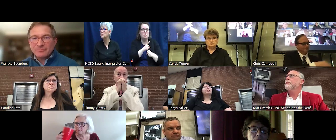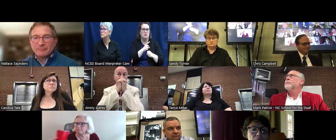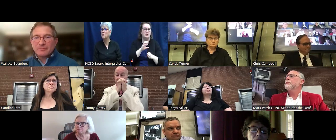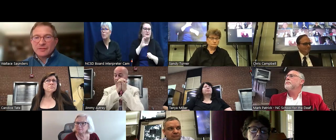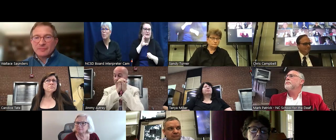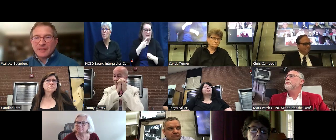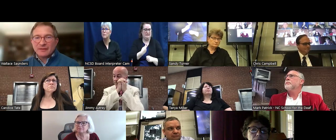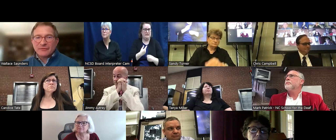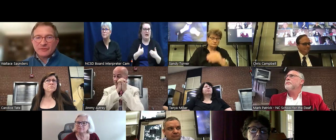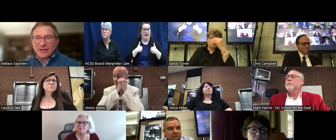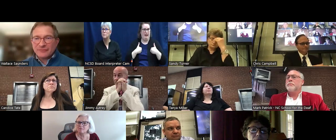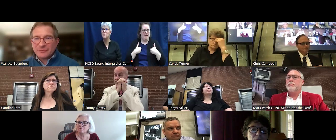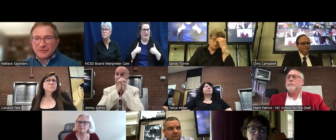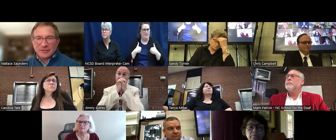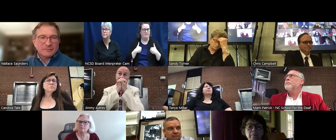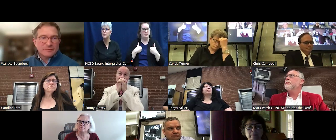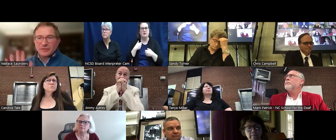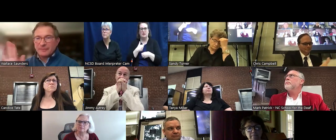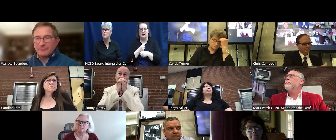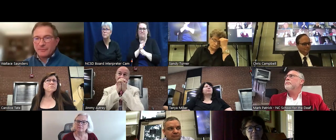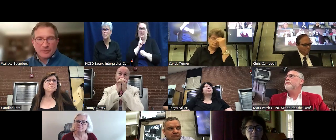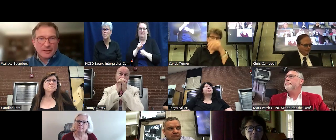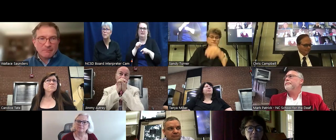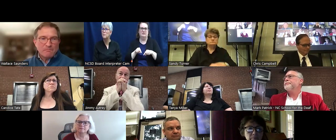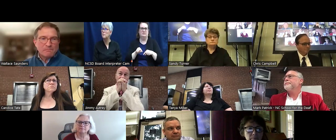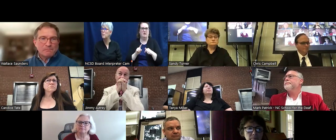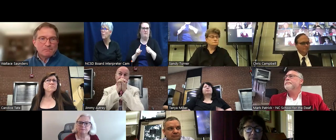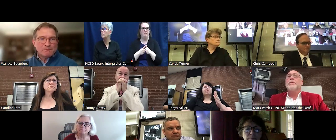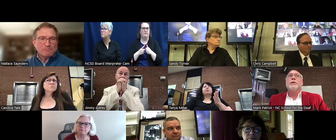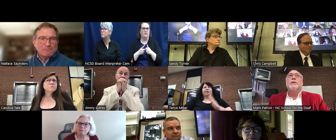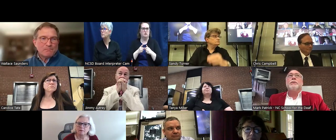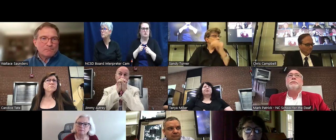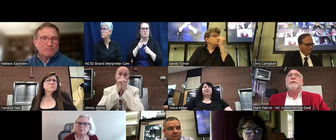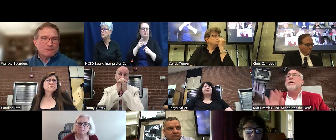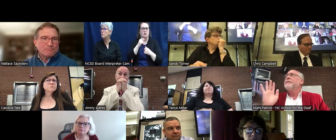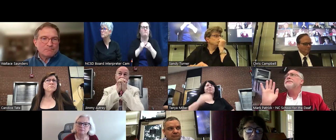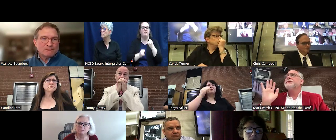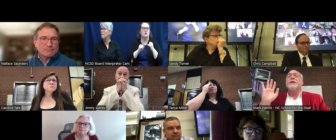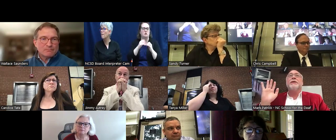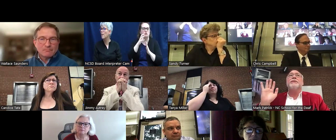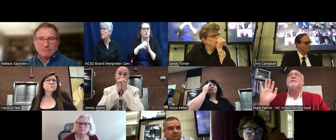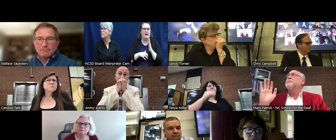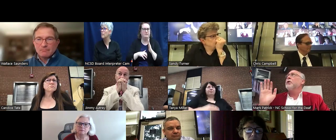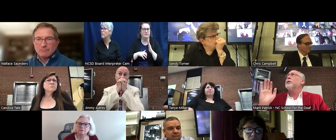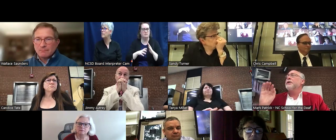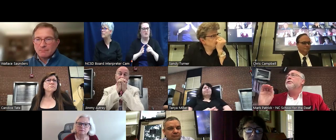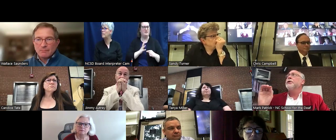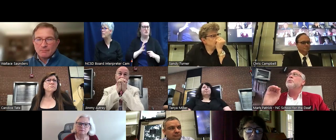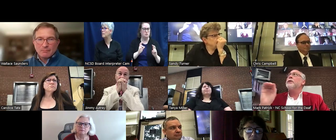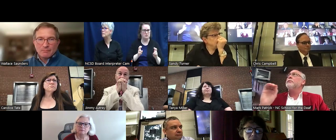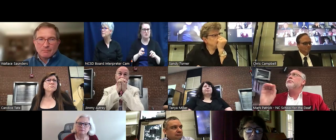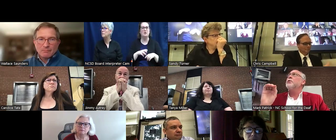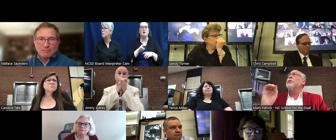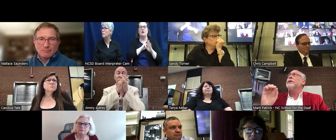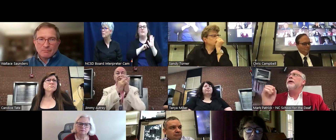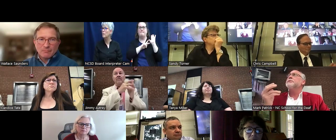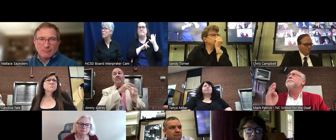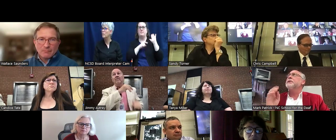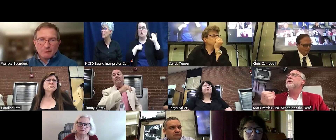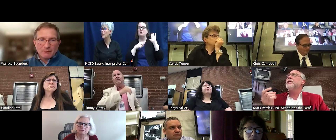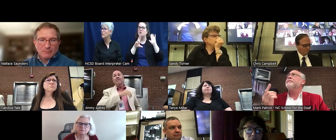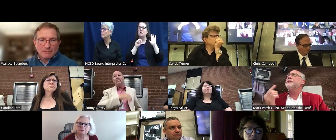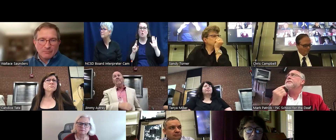those to make the first draft efficient. Sorry, Mark, go ahead. Yeah, and this is Mark, and nowhere in